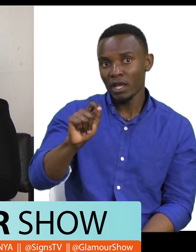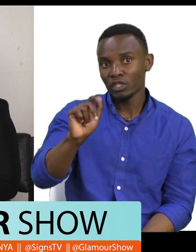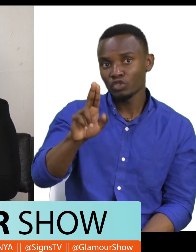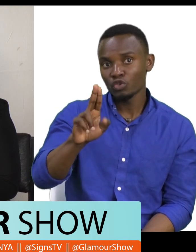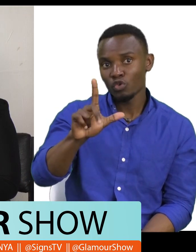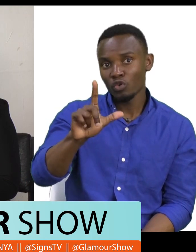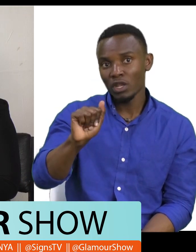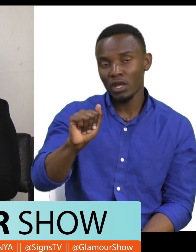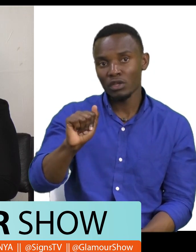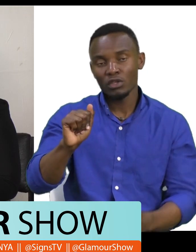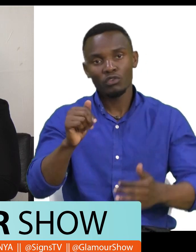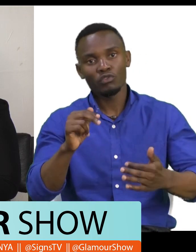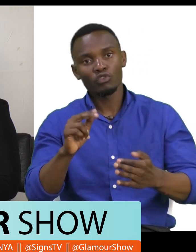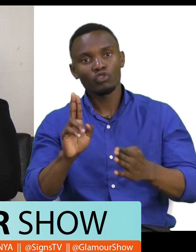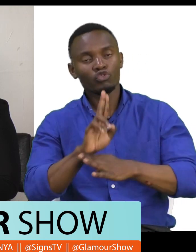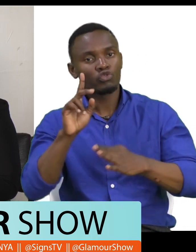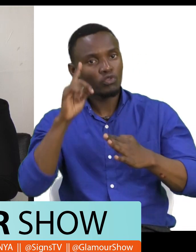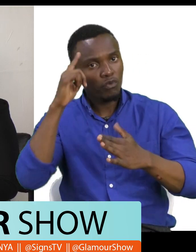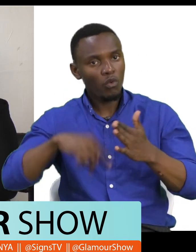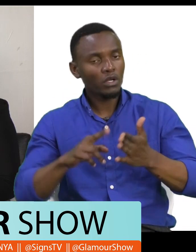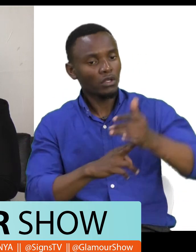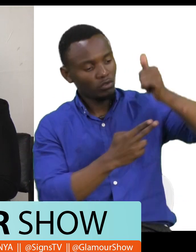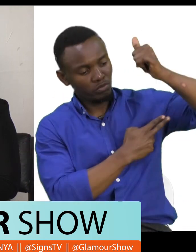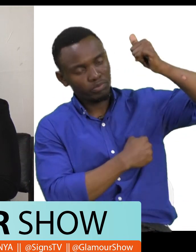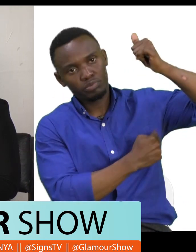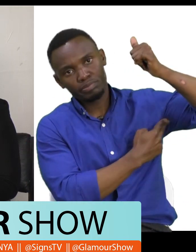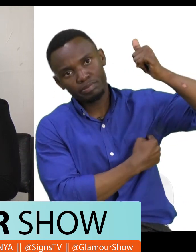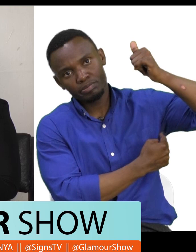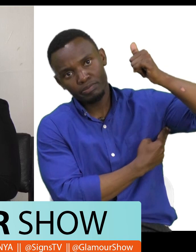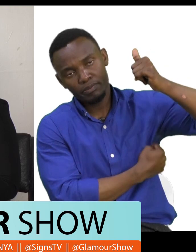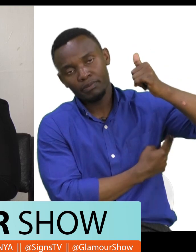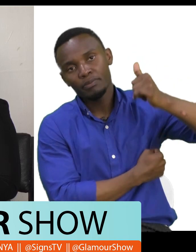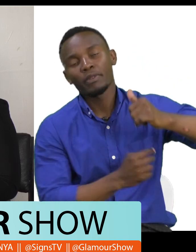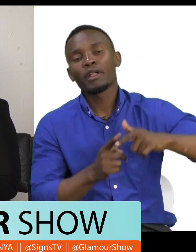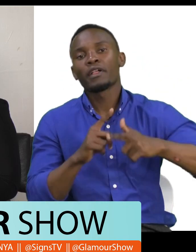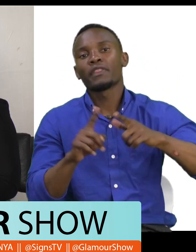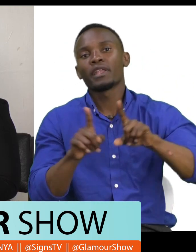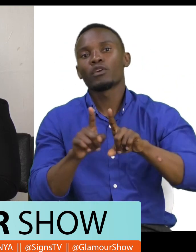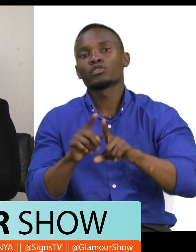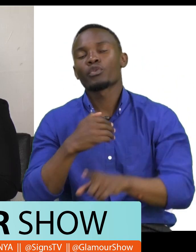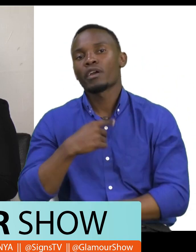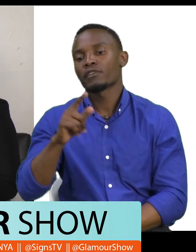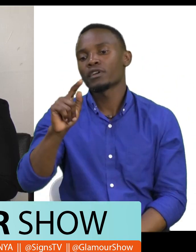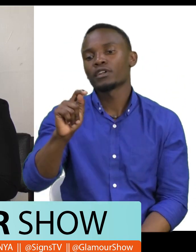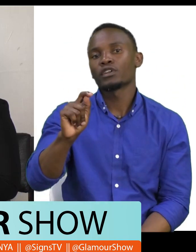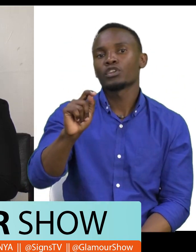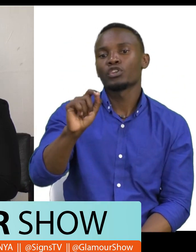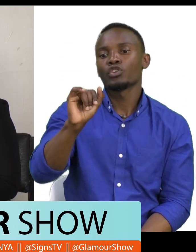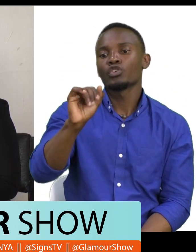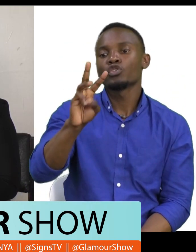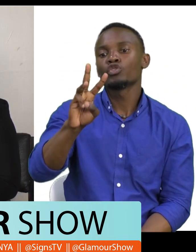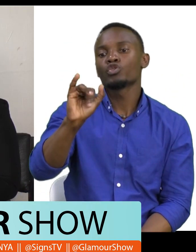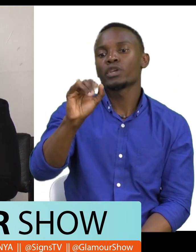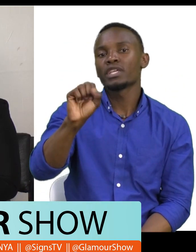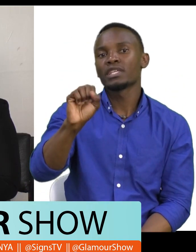to apply the product to the area to be treated. Then we have tweezers.